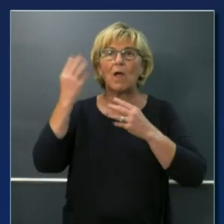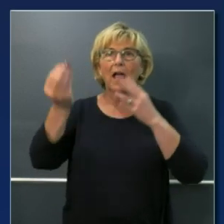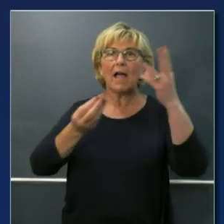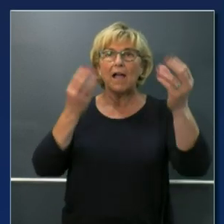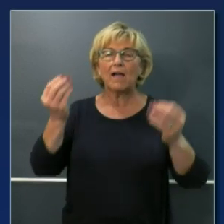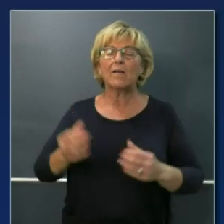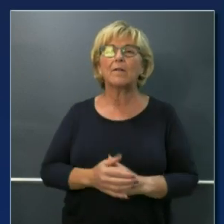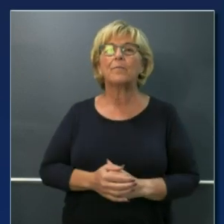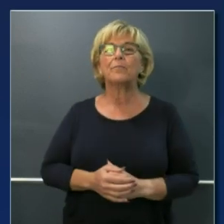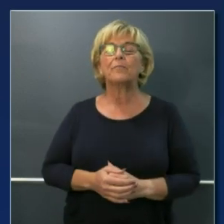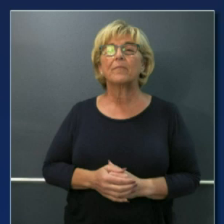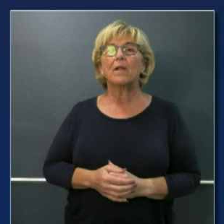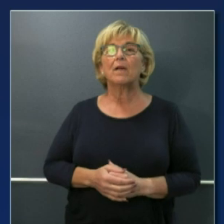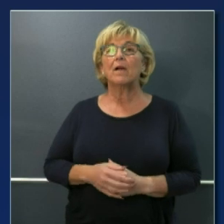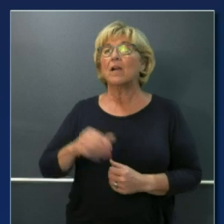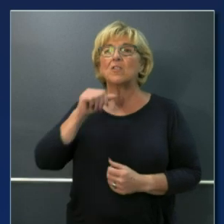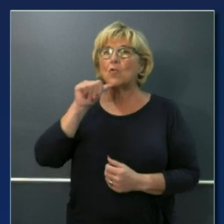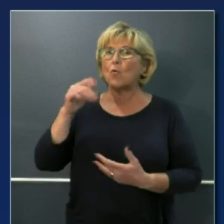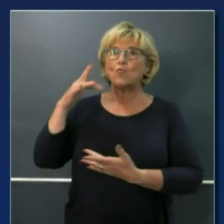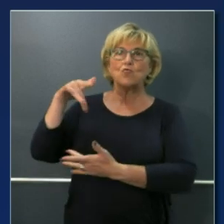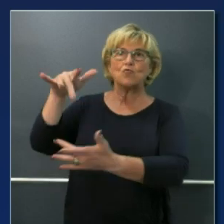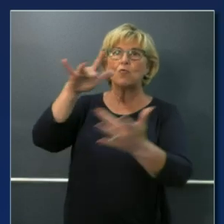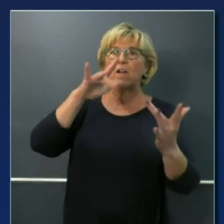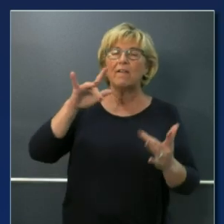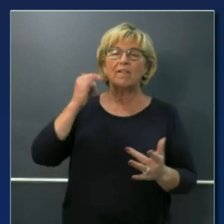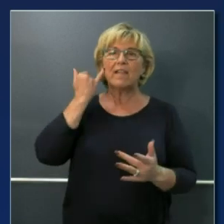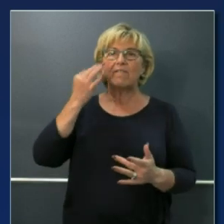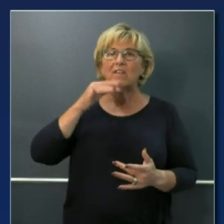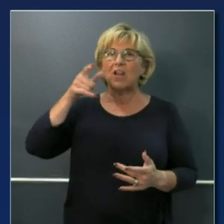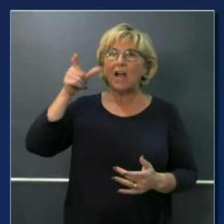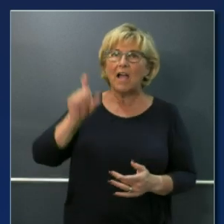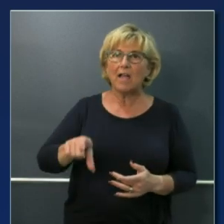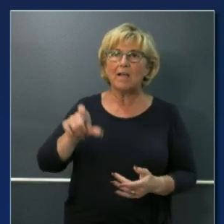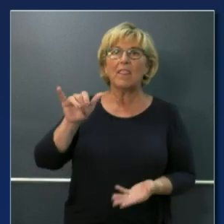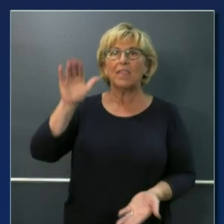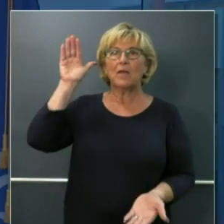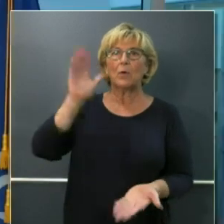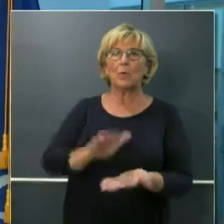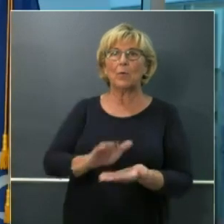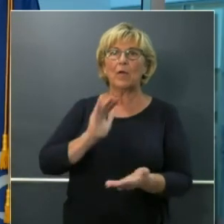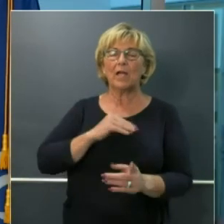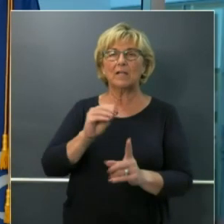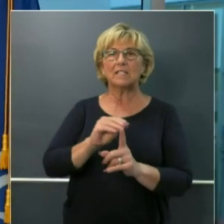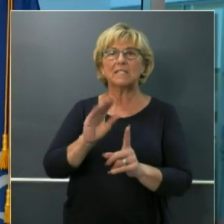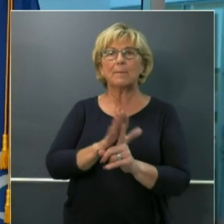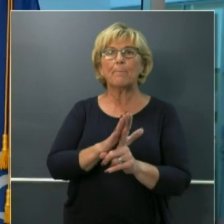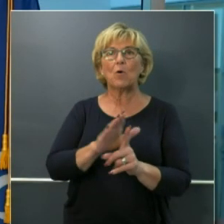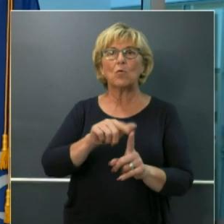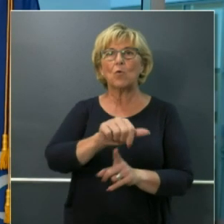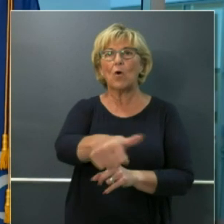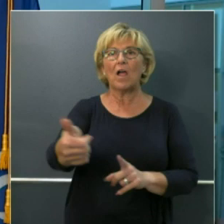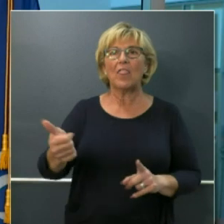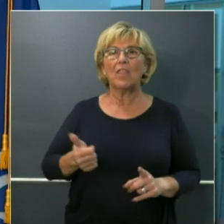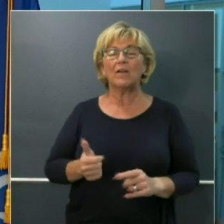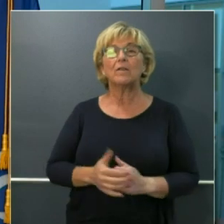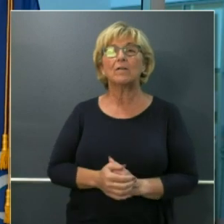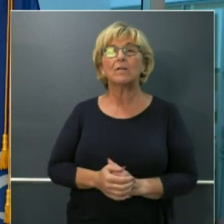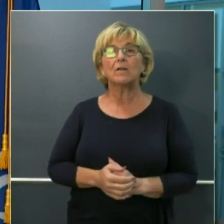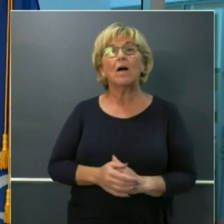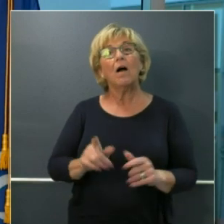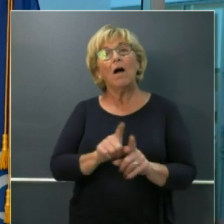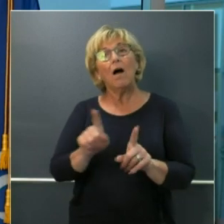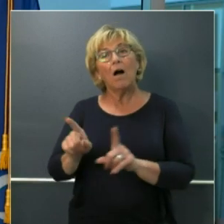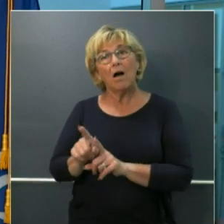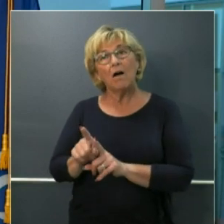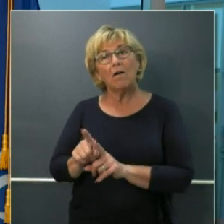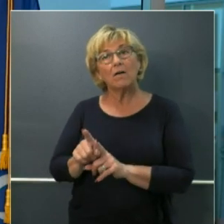all non-essential travel. That will continue on. That's an important thing. That decreases our exposure, our potential exposure to others. And we also need to,